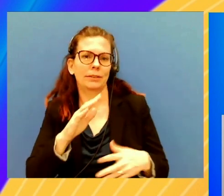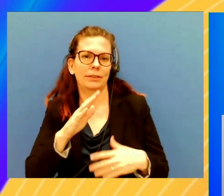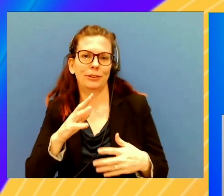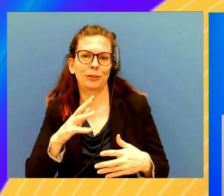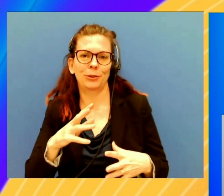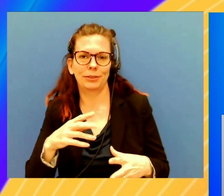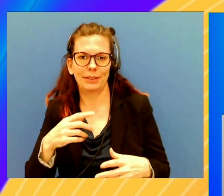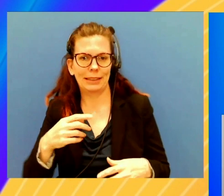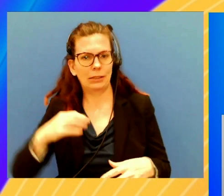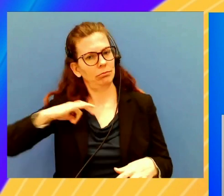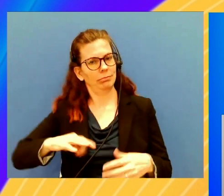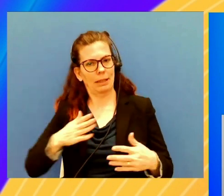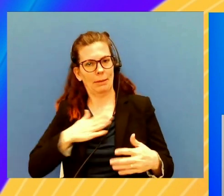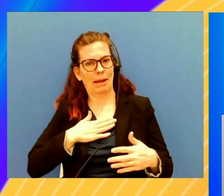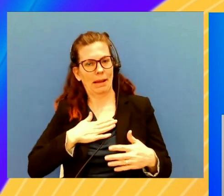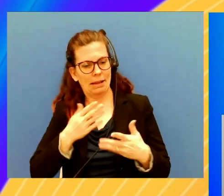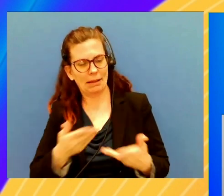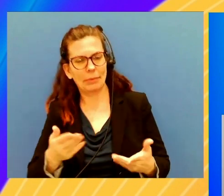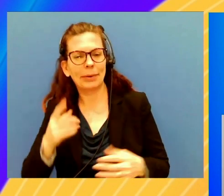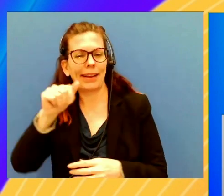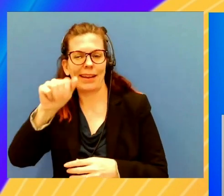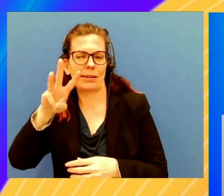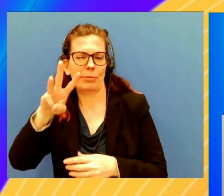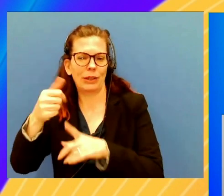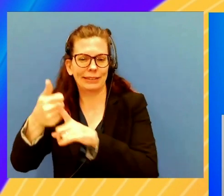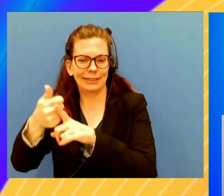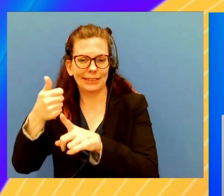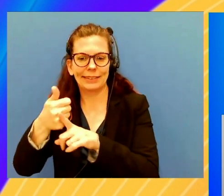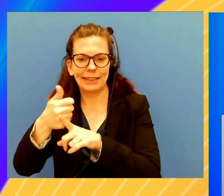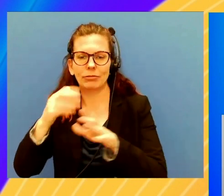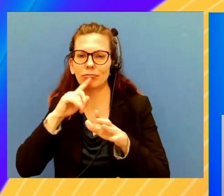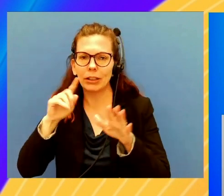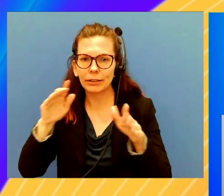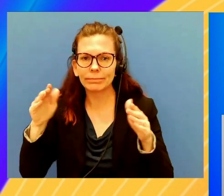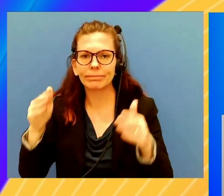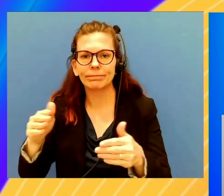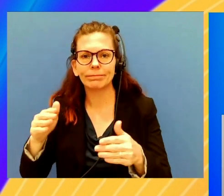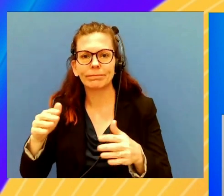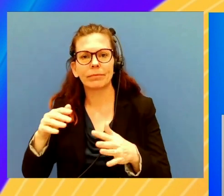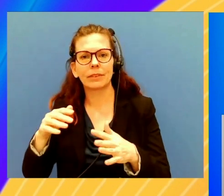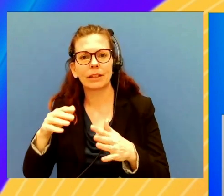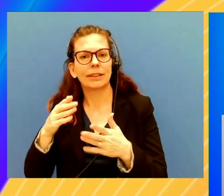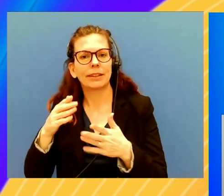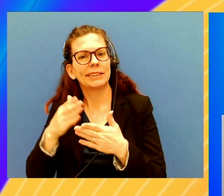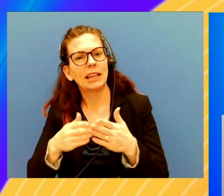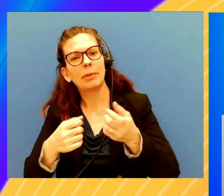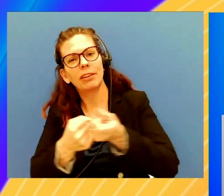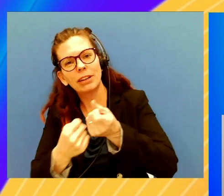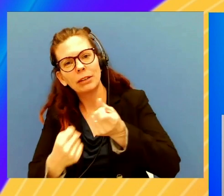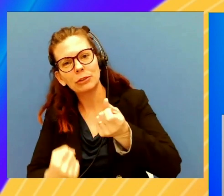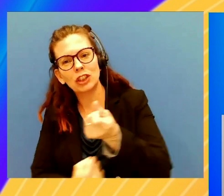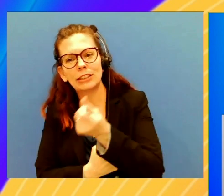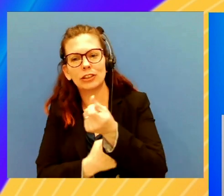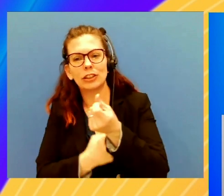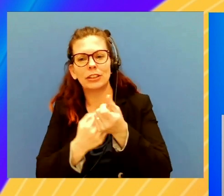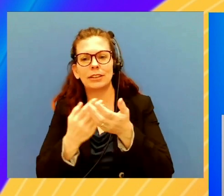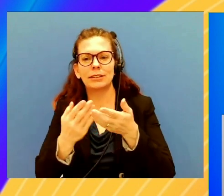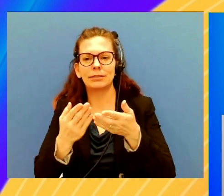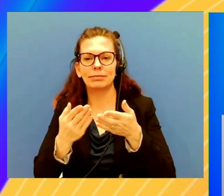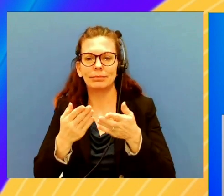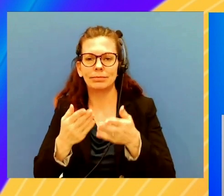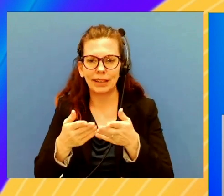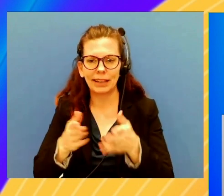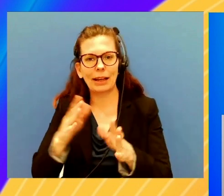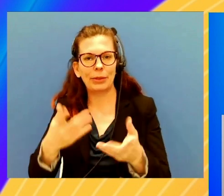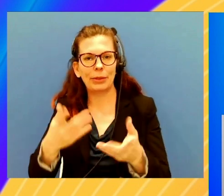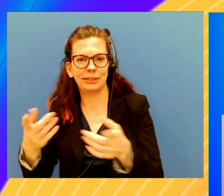think AWS itself has put so much effort into some of these foundational AI and ML tools, and